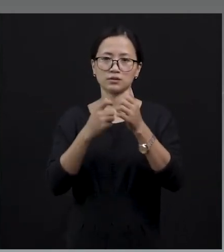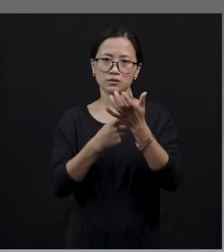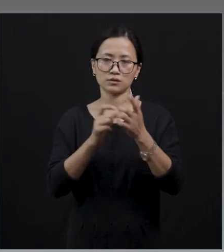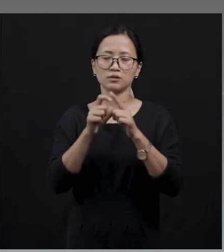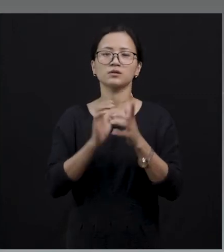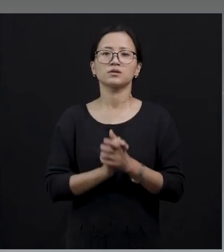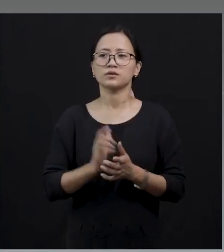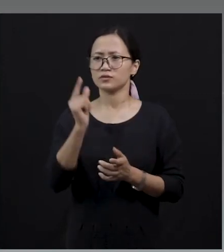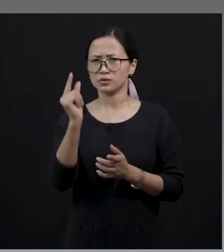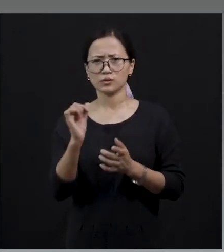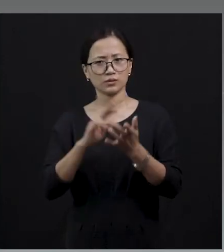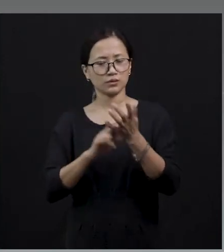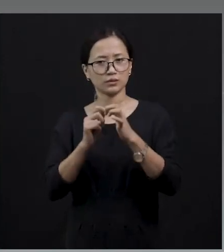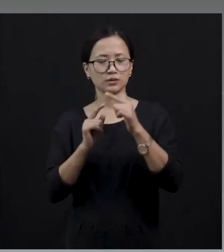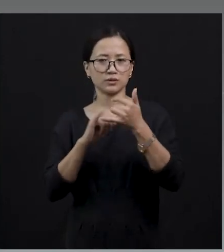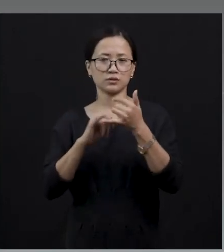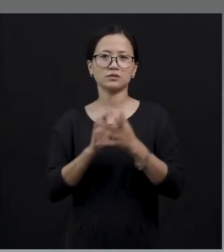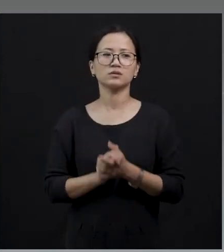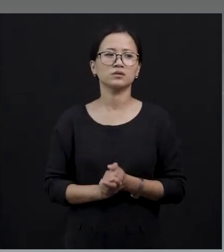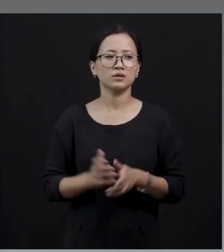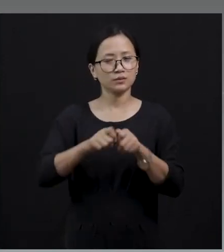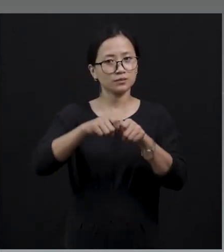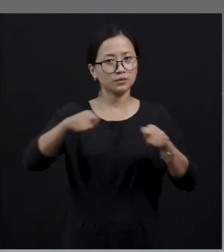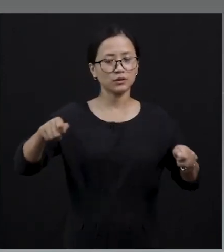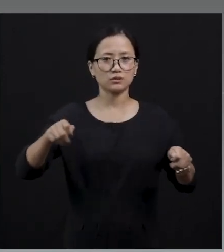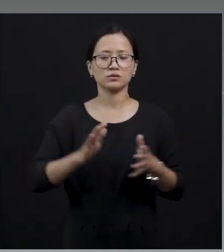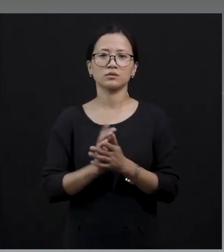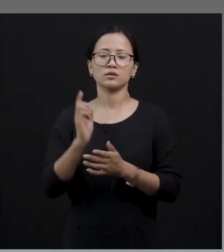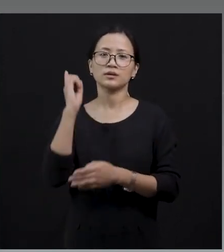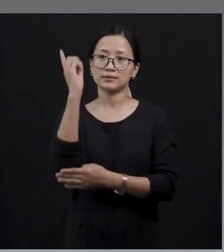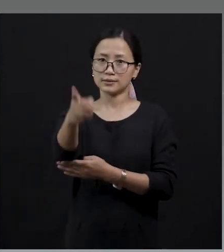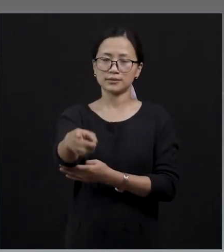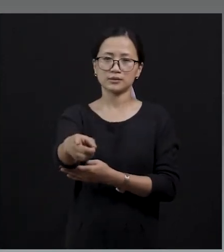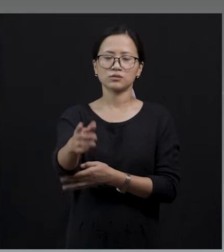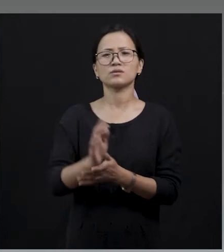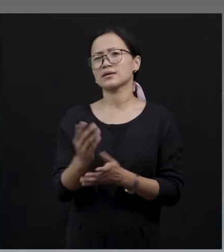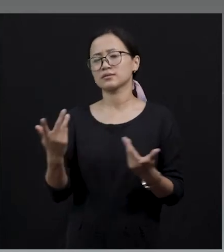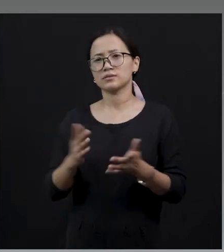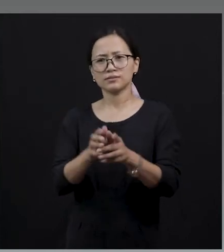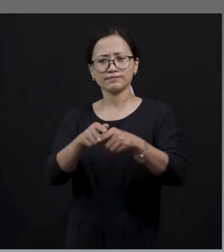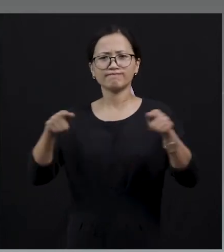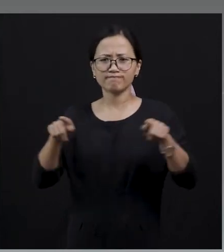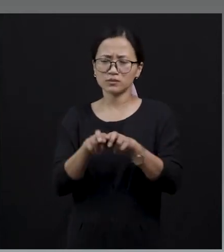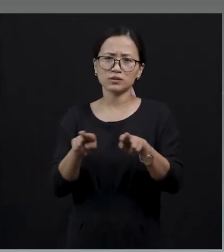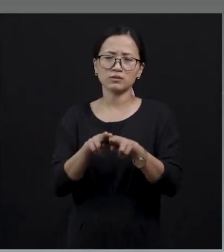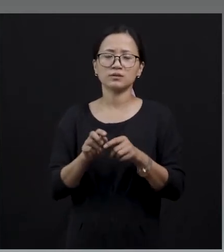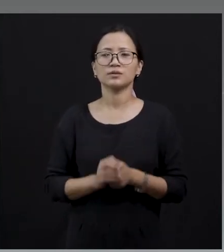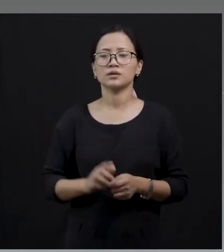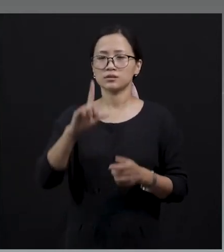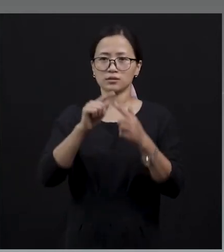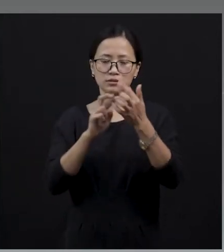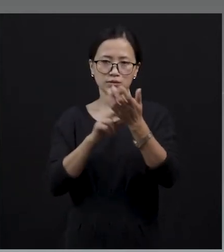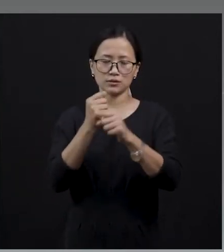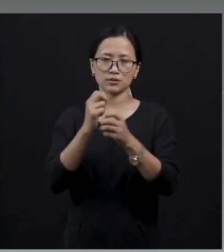all right? Now, we will learn about measuring of distance. Distance is the length between two places.